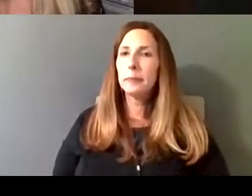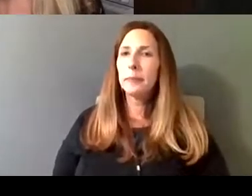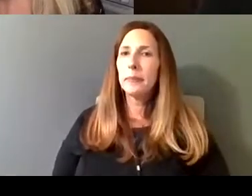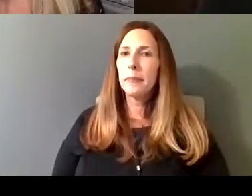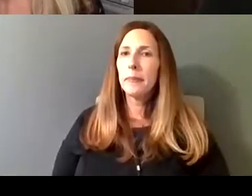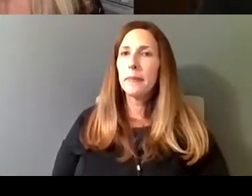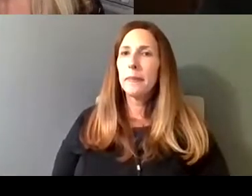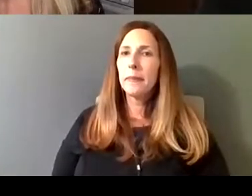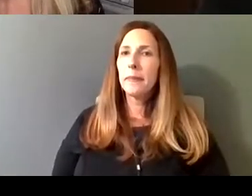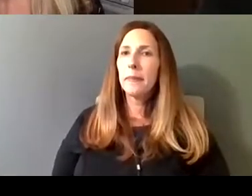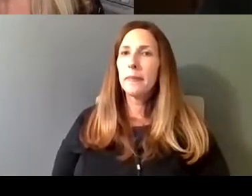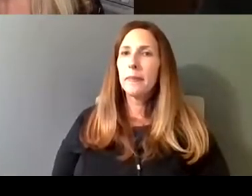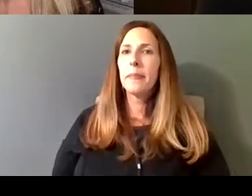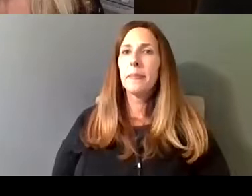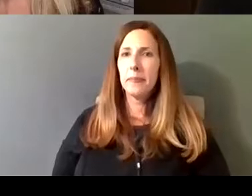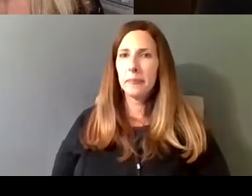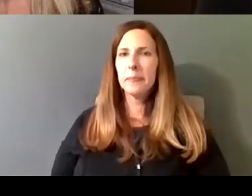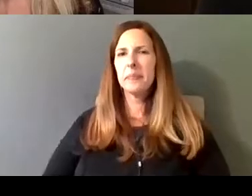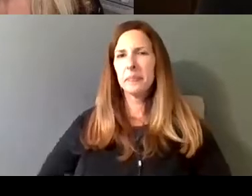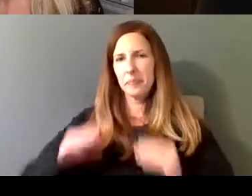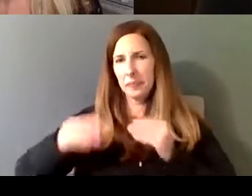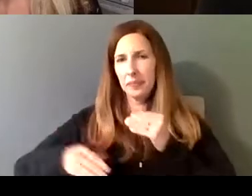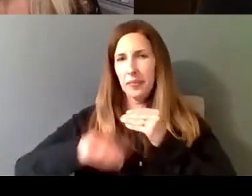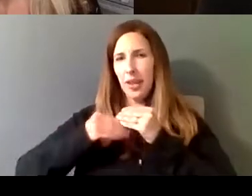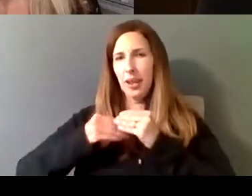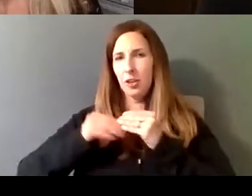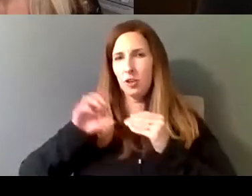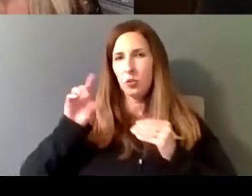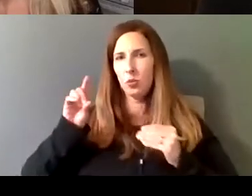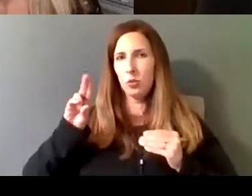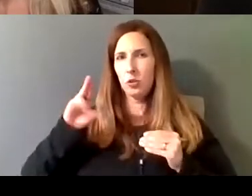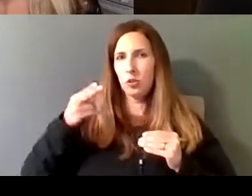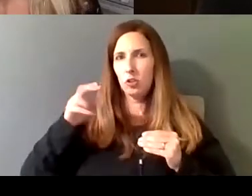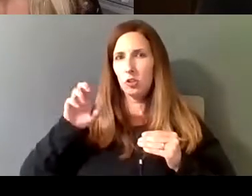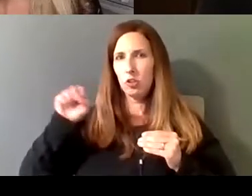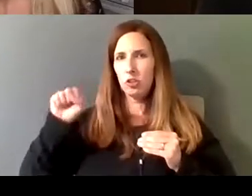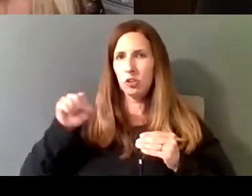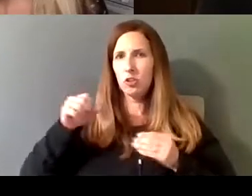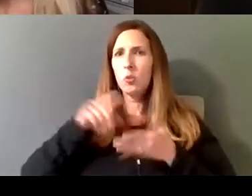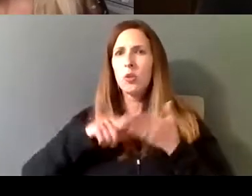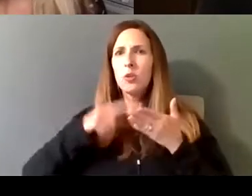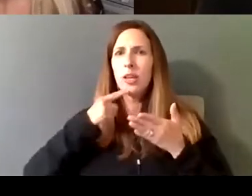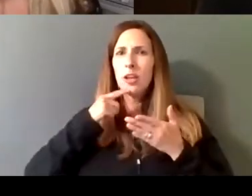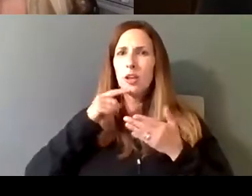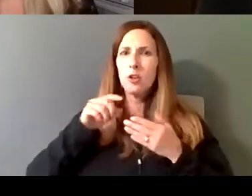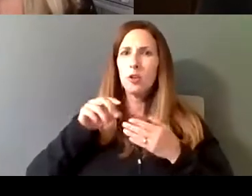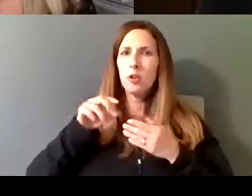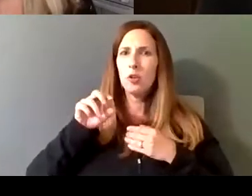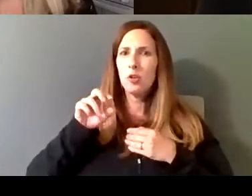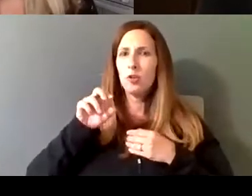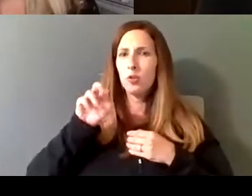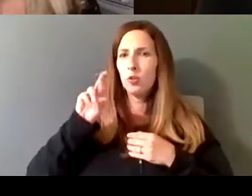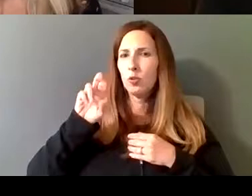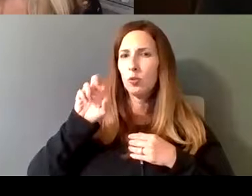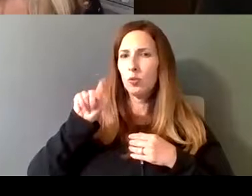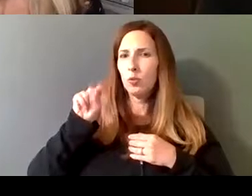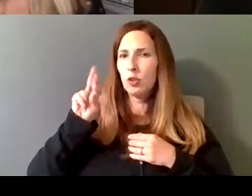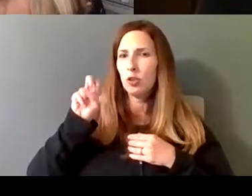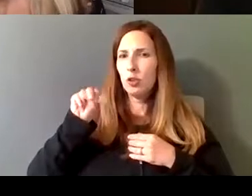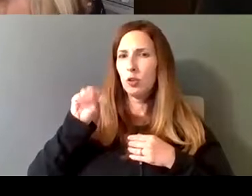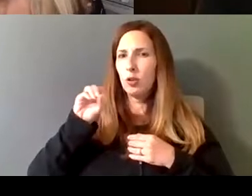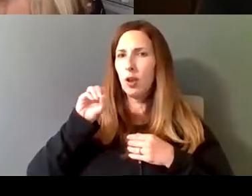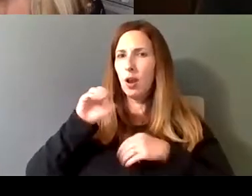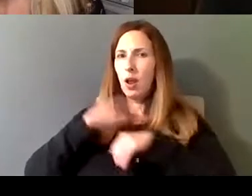think that kind of going off what Duchess was saying about what was it you said, the return on culture? Yeah. So the concept